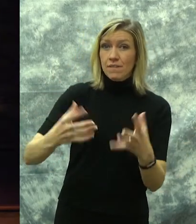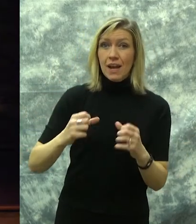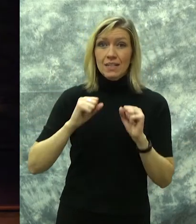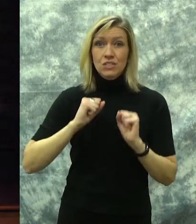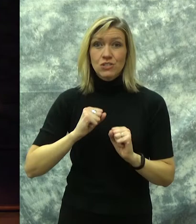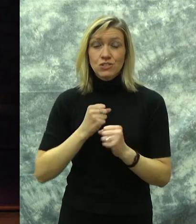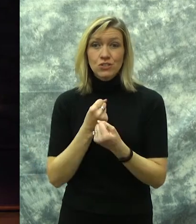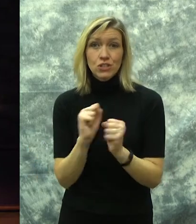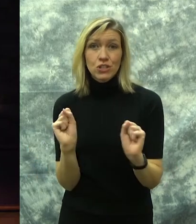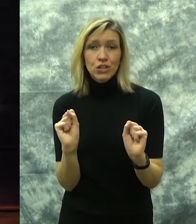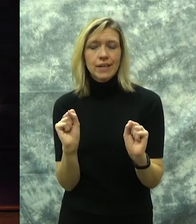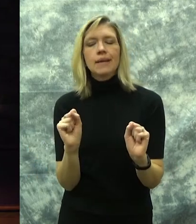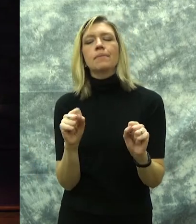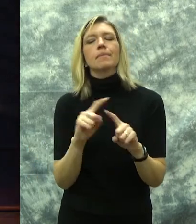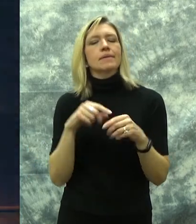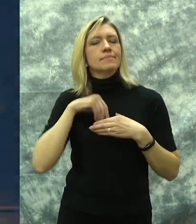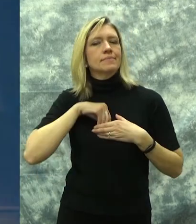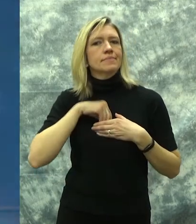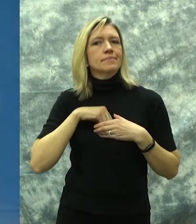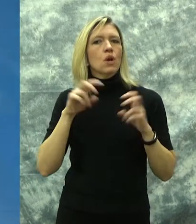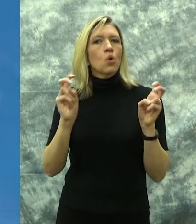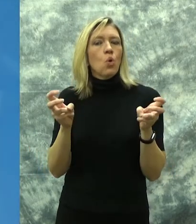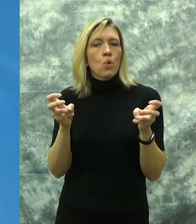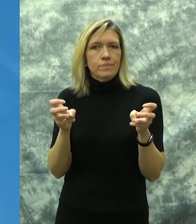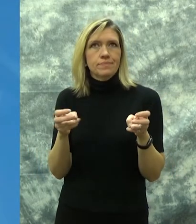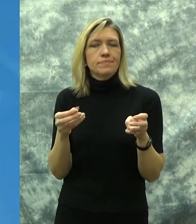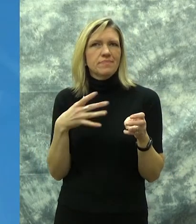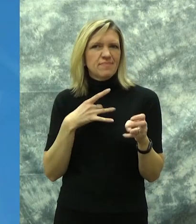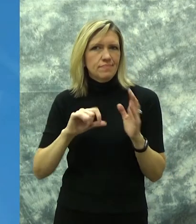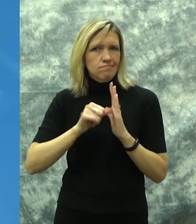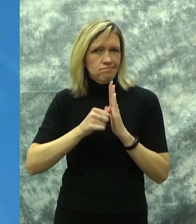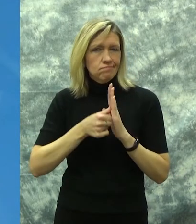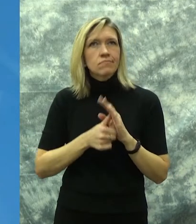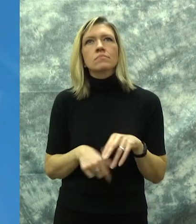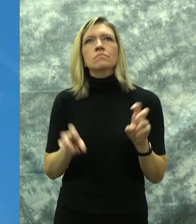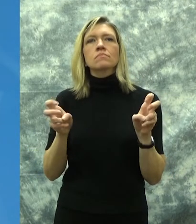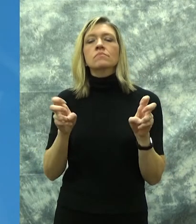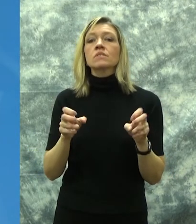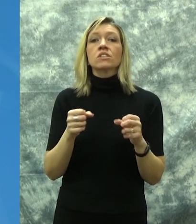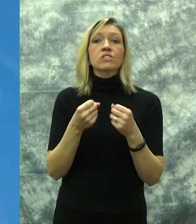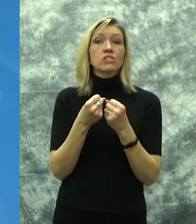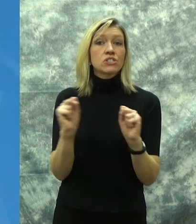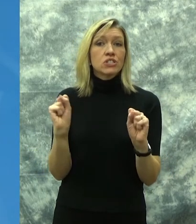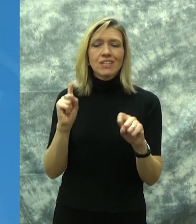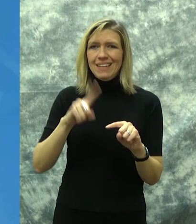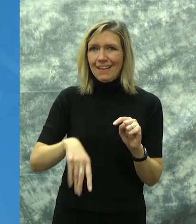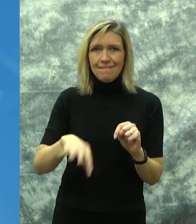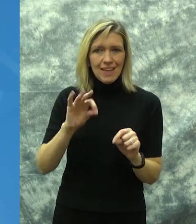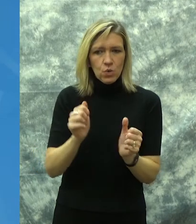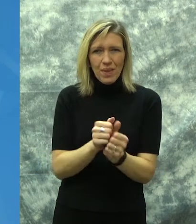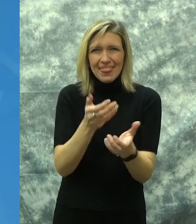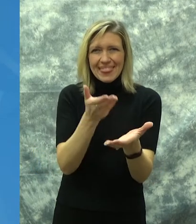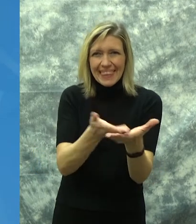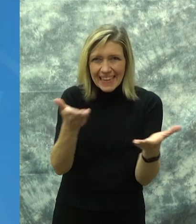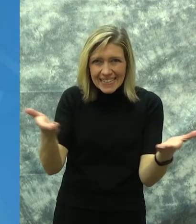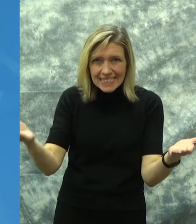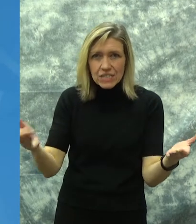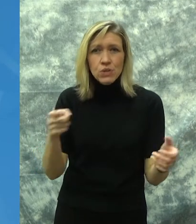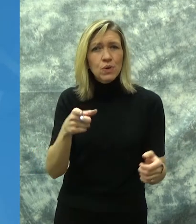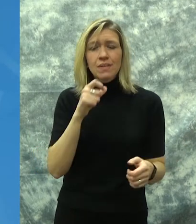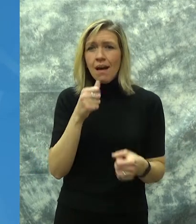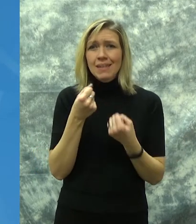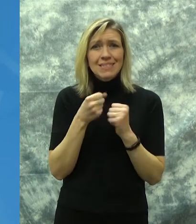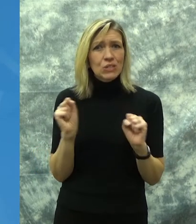quote from Eric Butterworth, who says to us, "Security cannot be found in things. You are not secure because of a bank